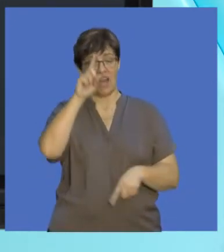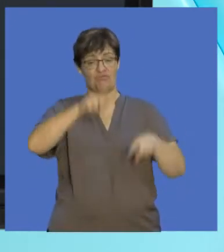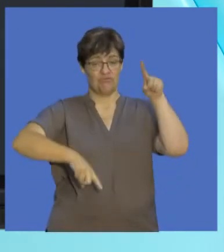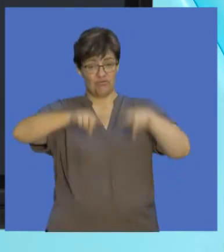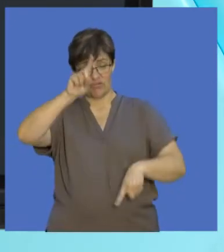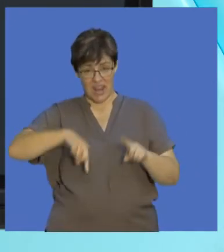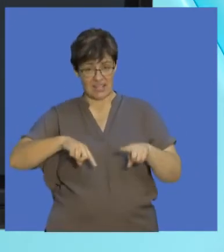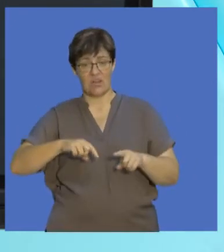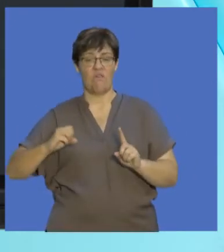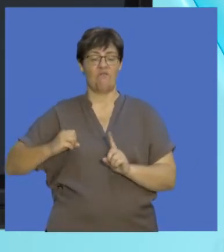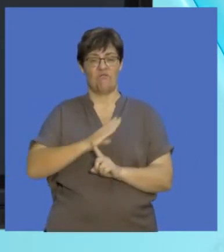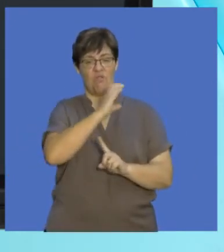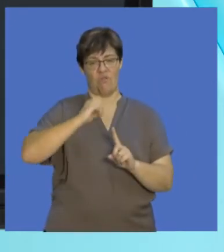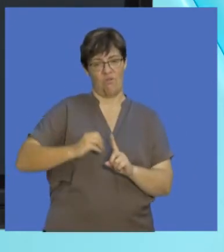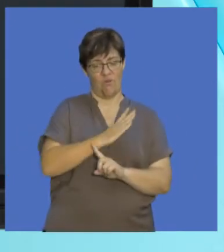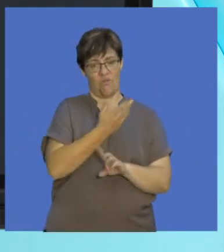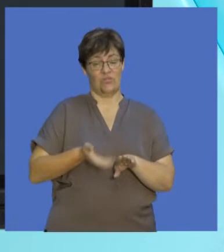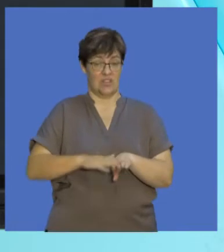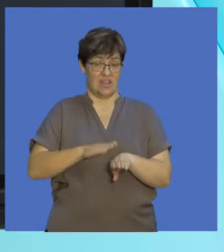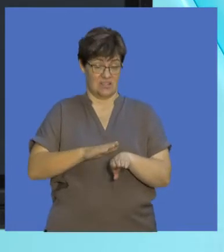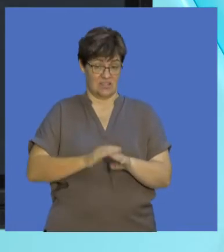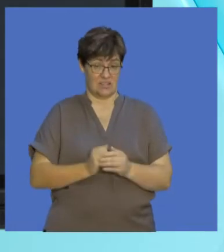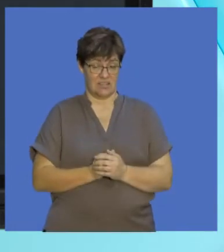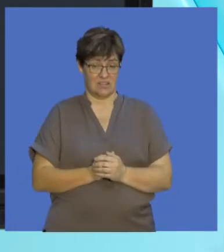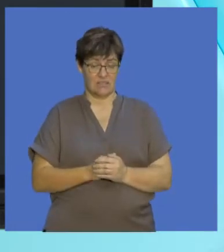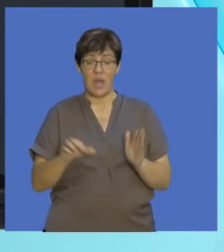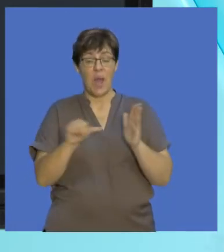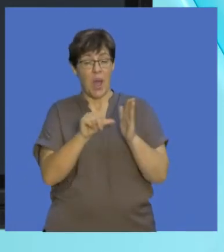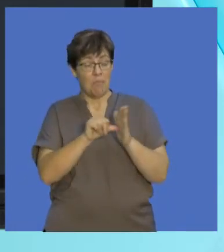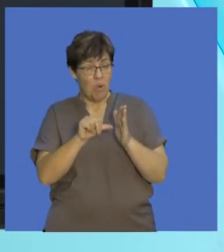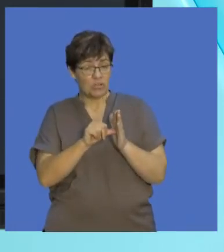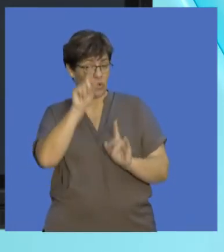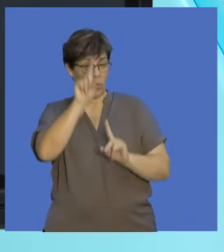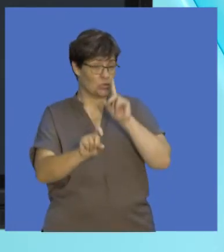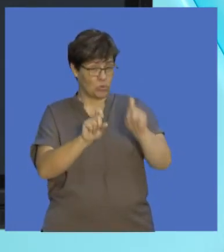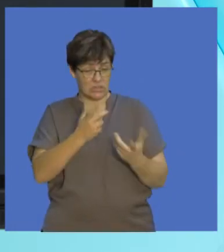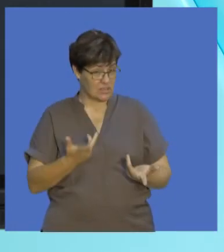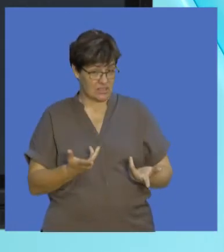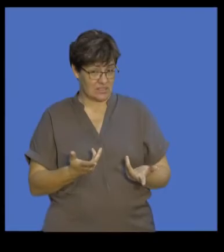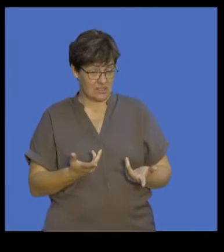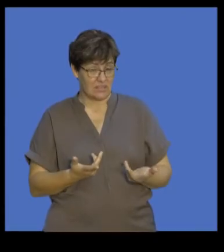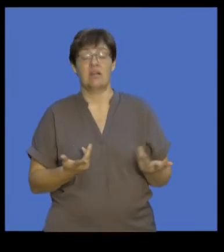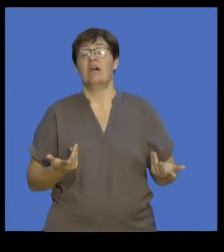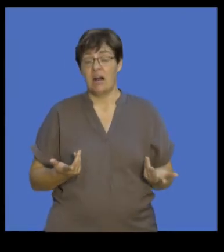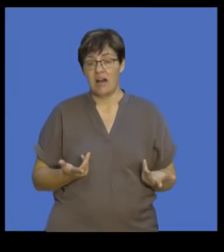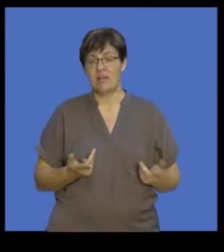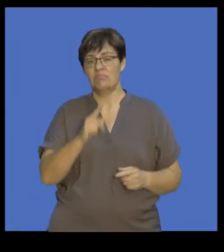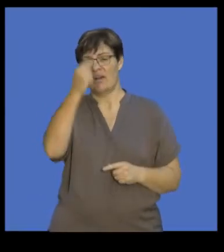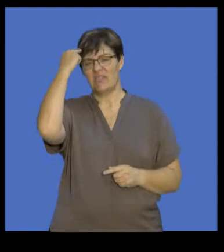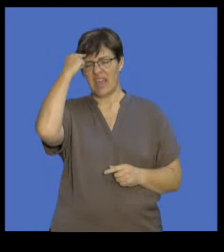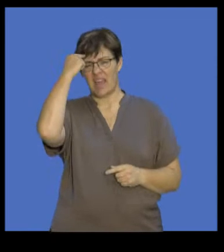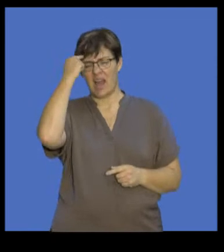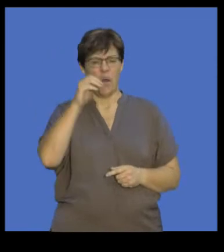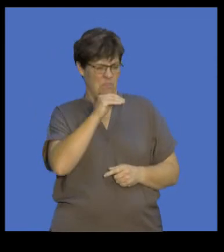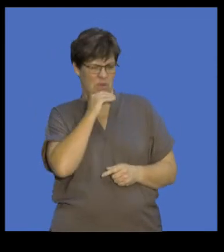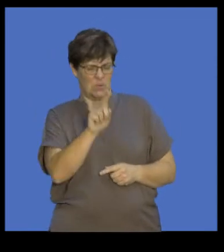rate of flow of charge. So we're asking ourselves important questions like, okay, think about what exactly it means